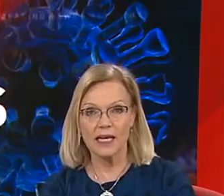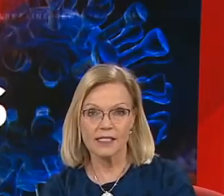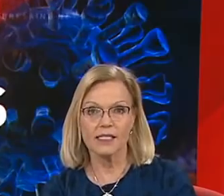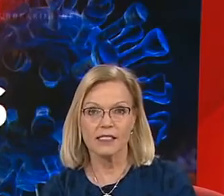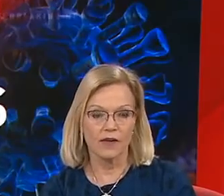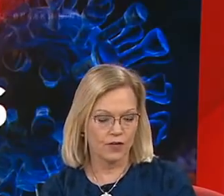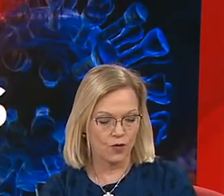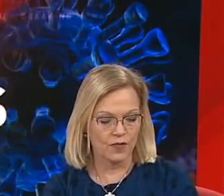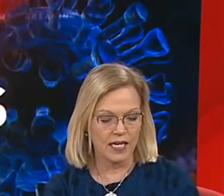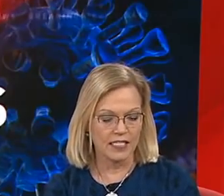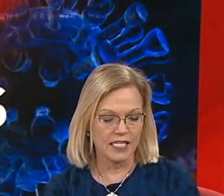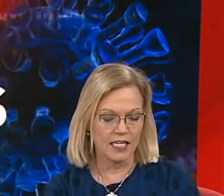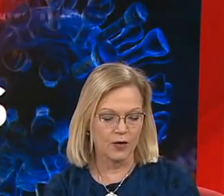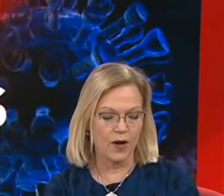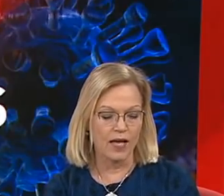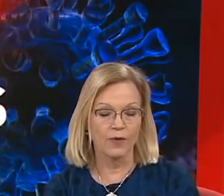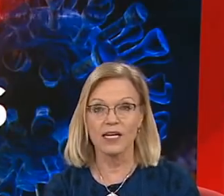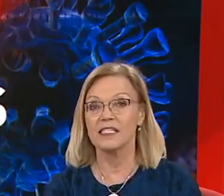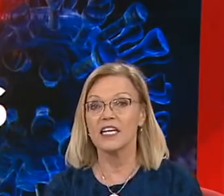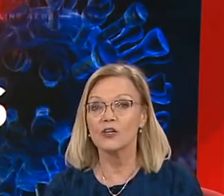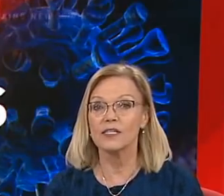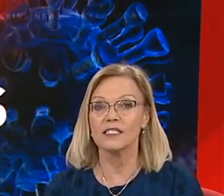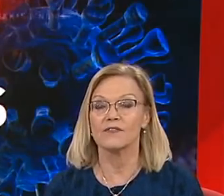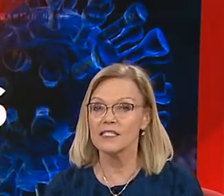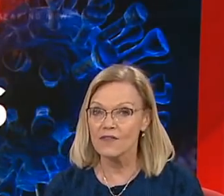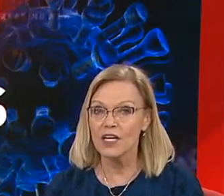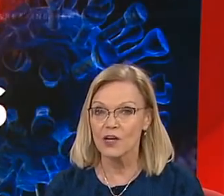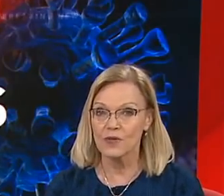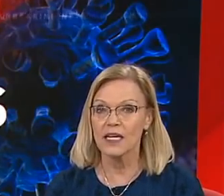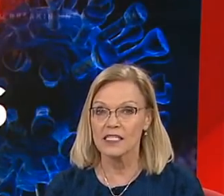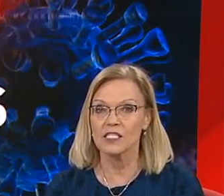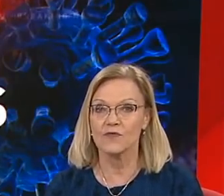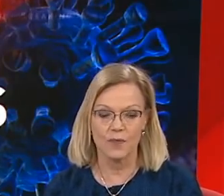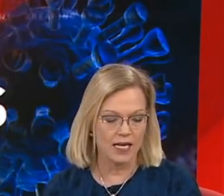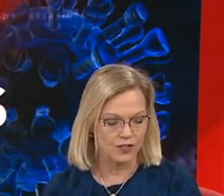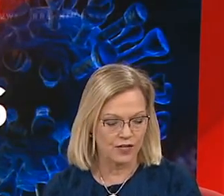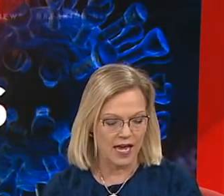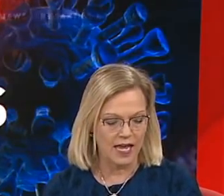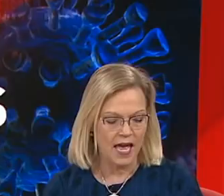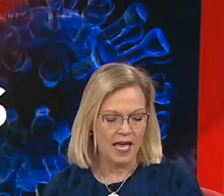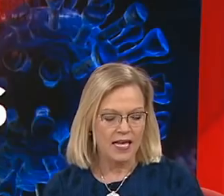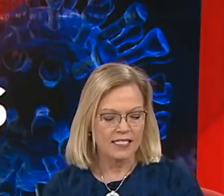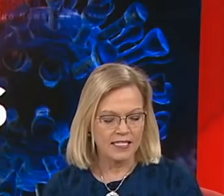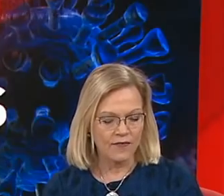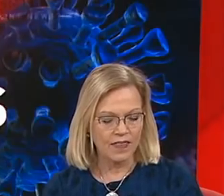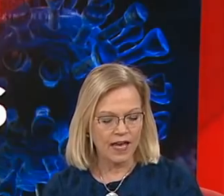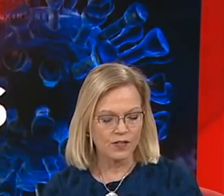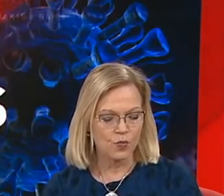43,122 cases of COVID-19 in Ohio. That's an increase of 700 cases from yesterday.